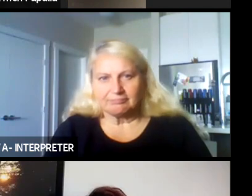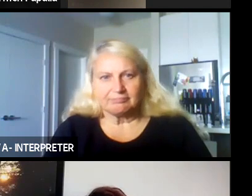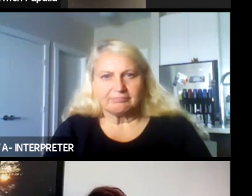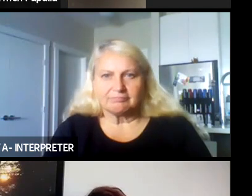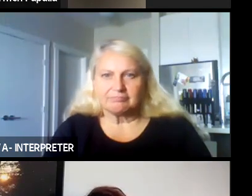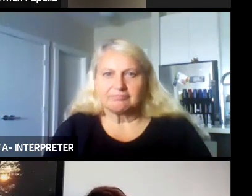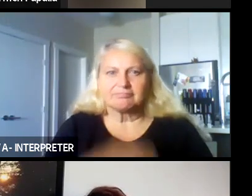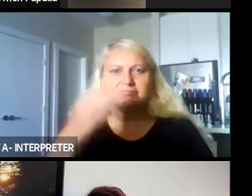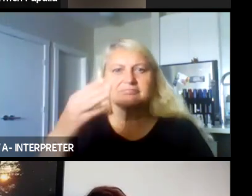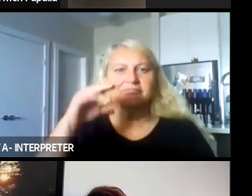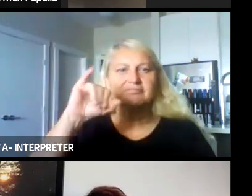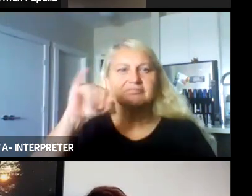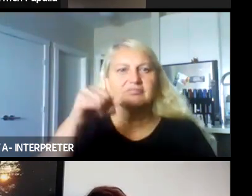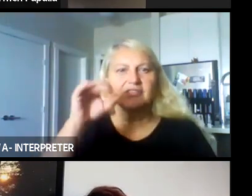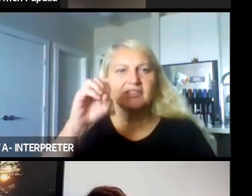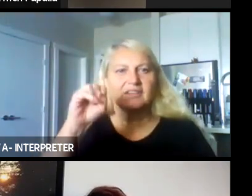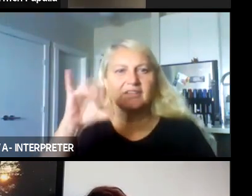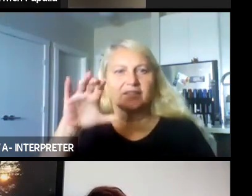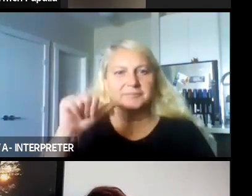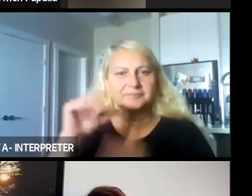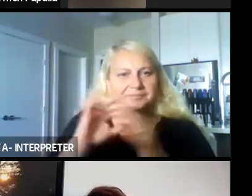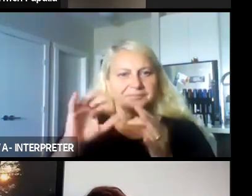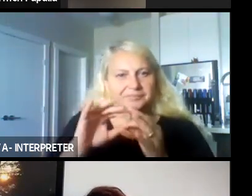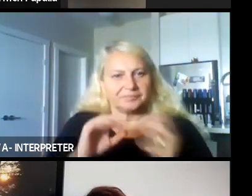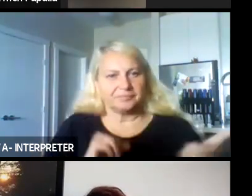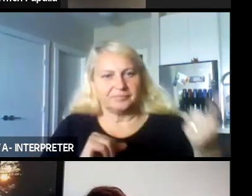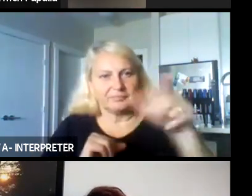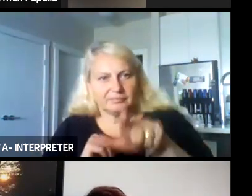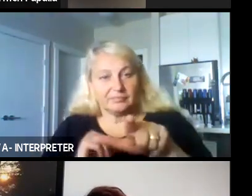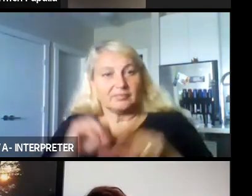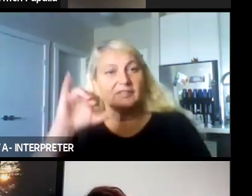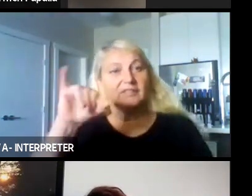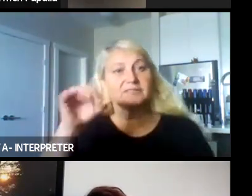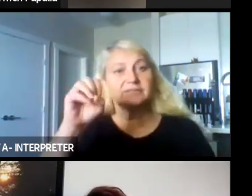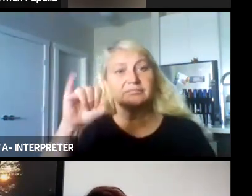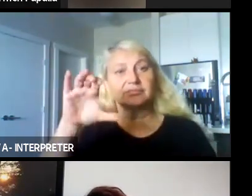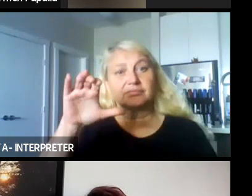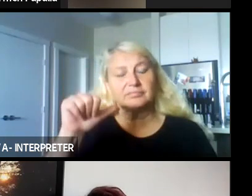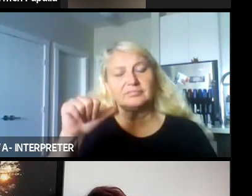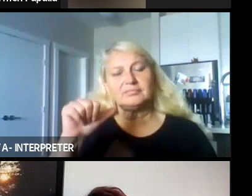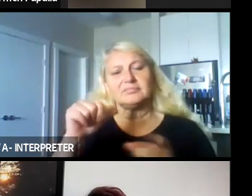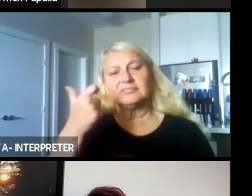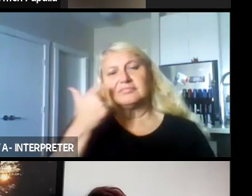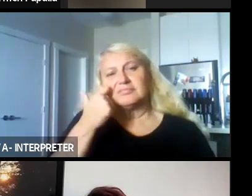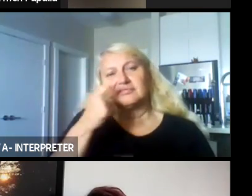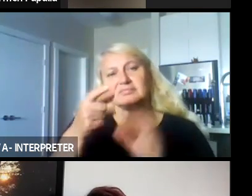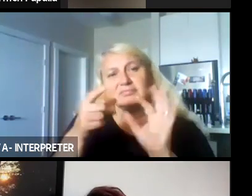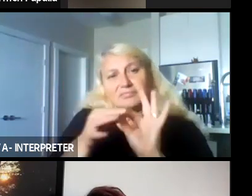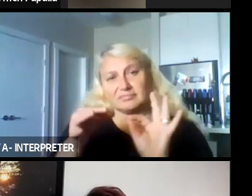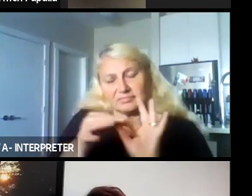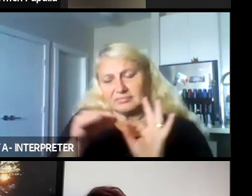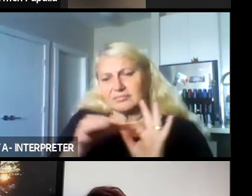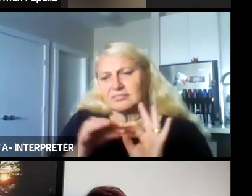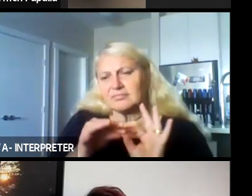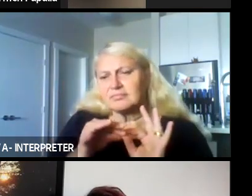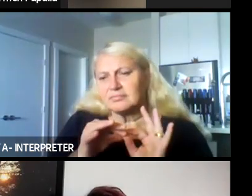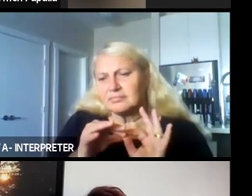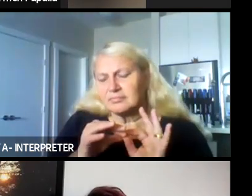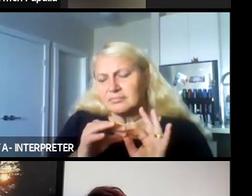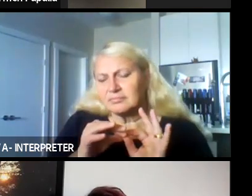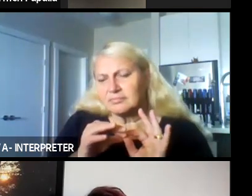This is Jessica speaking. Thank you, Lindsay. While you were speaking, it reminded me a little bit of